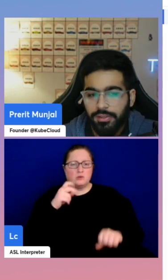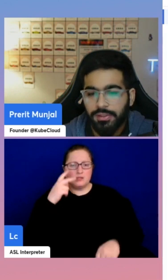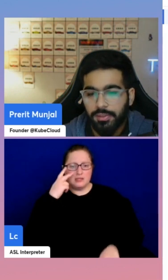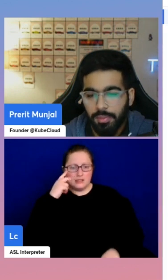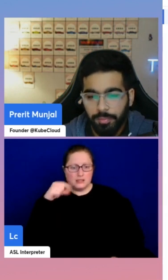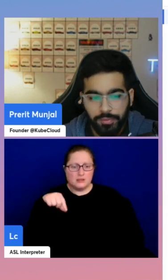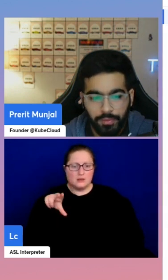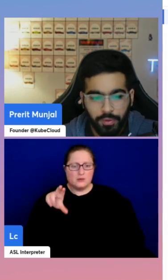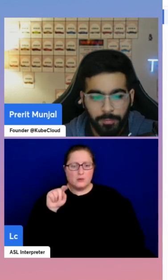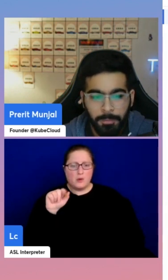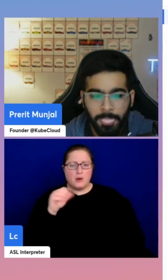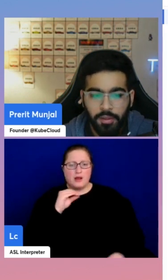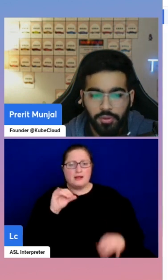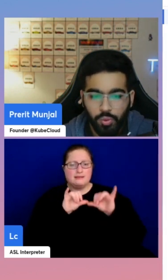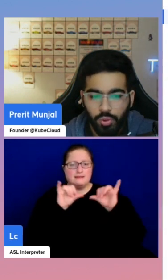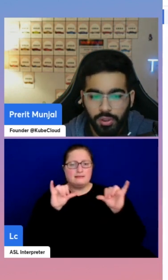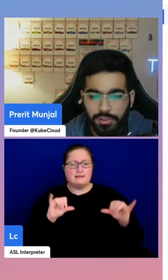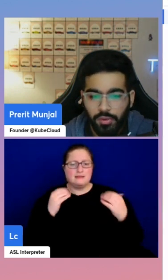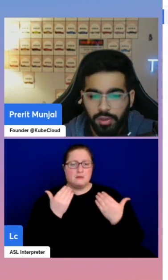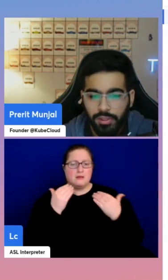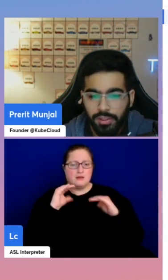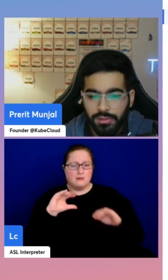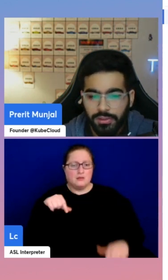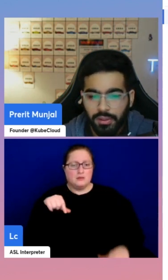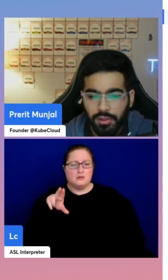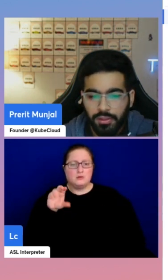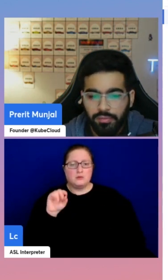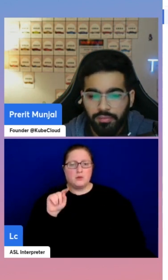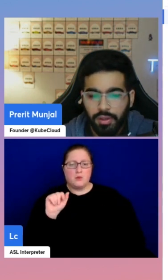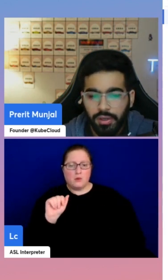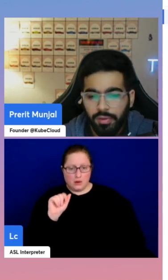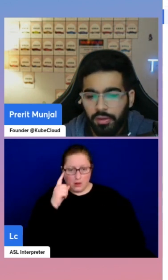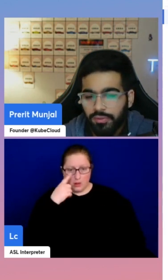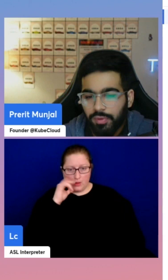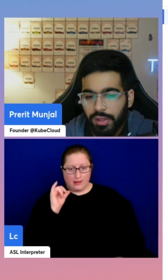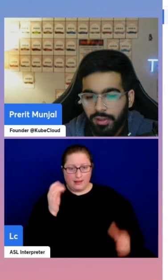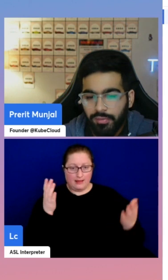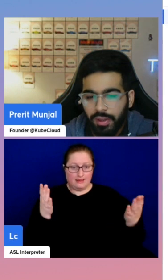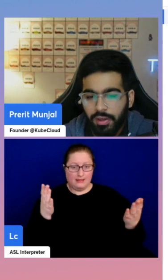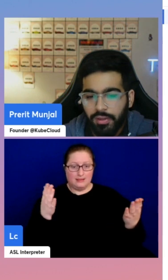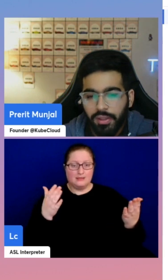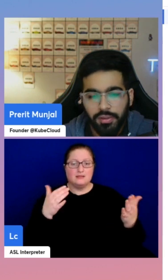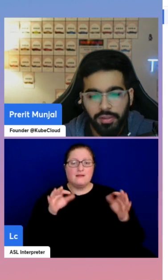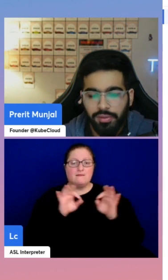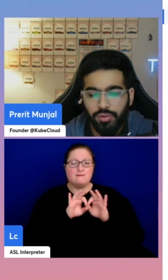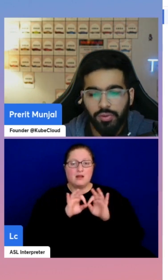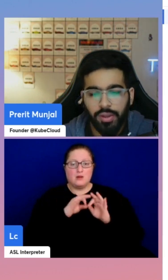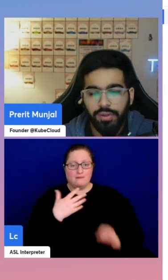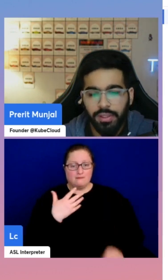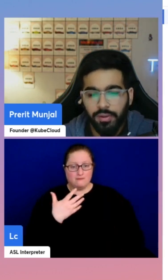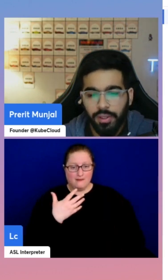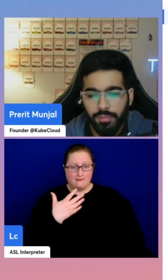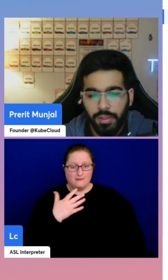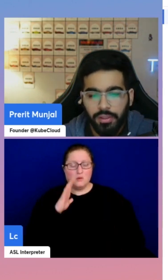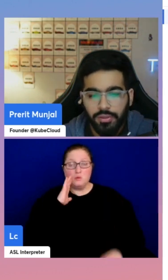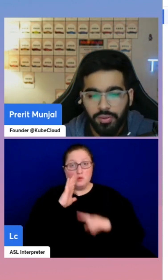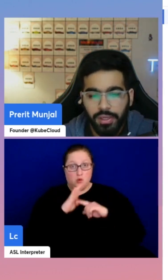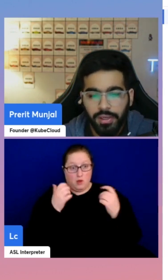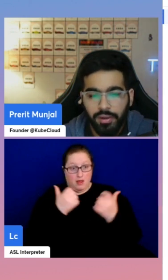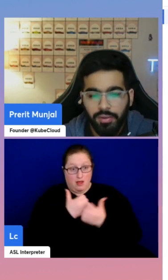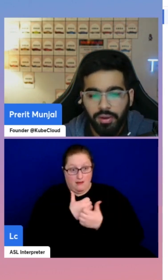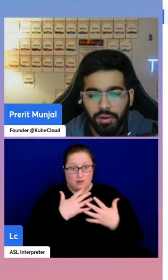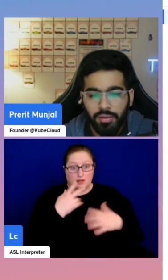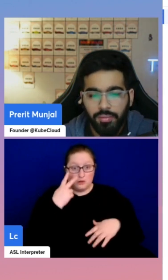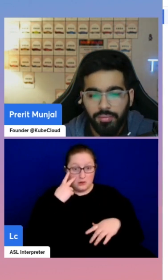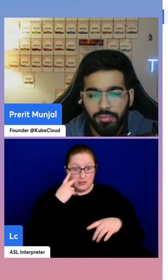quotas and system limits. Okay, so quotas look like this. The current value is 5, and they will show you everything. Okay, so